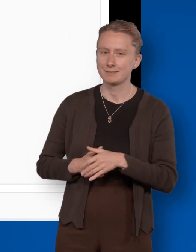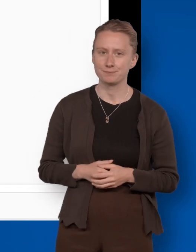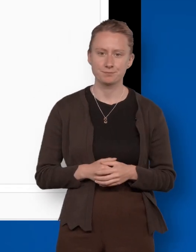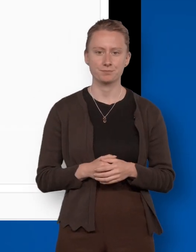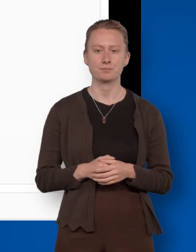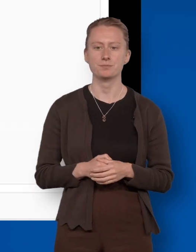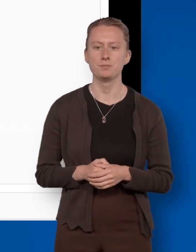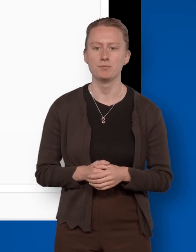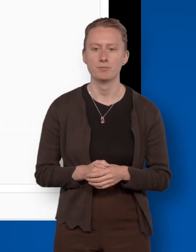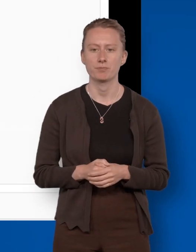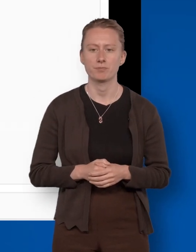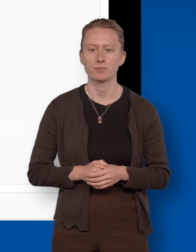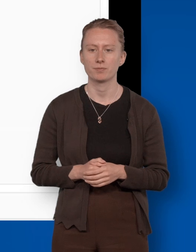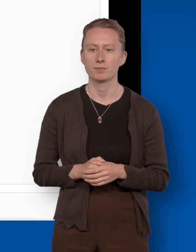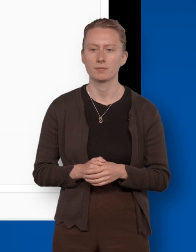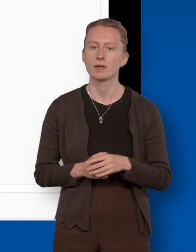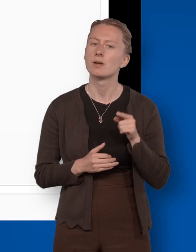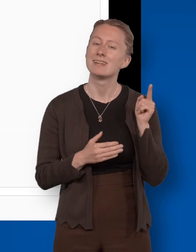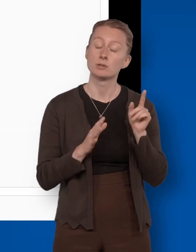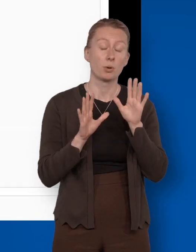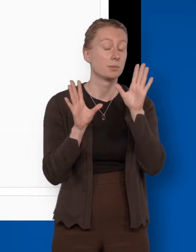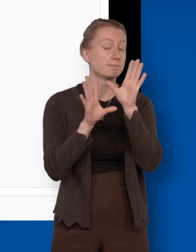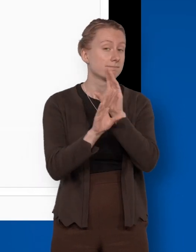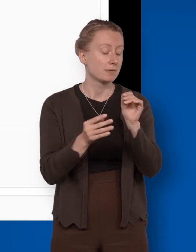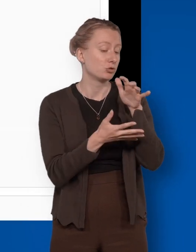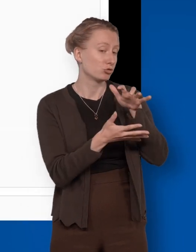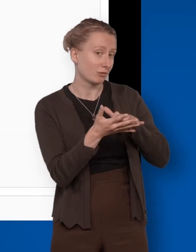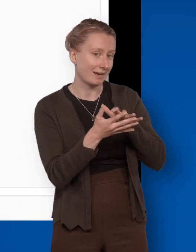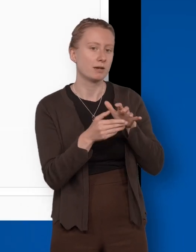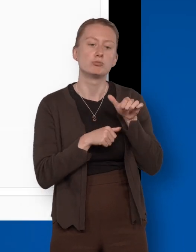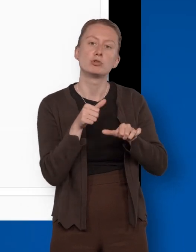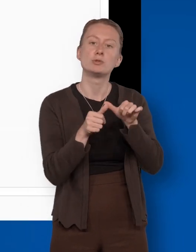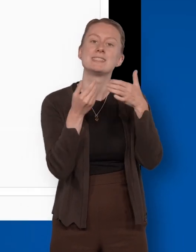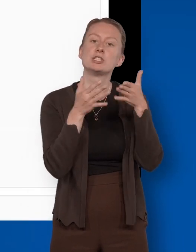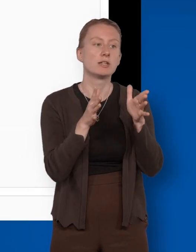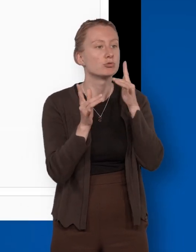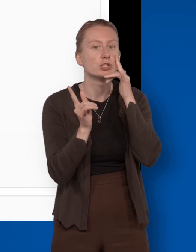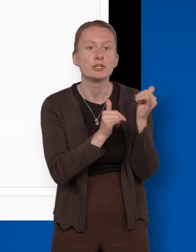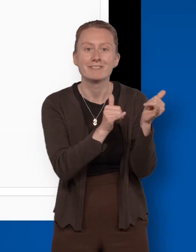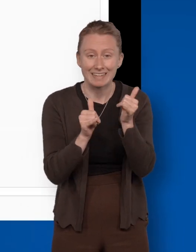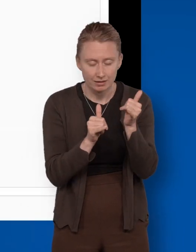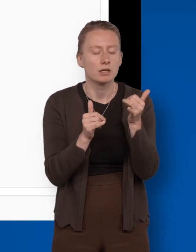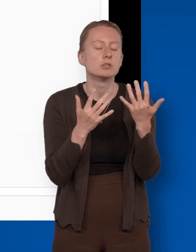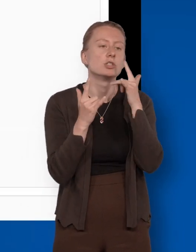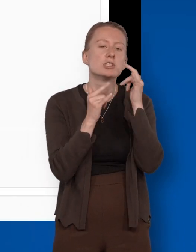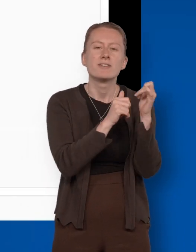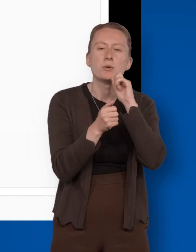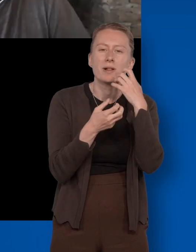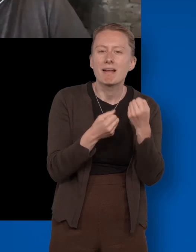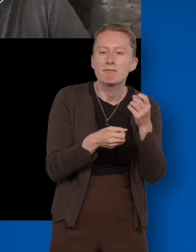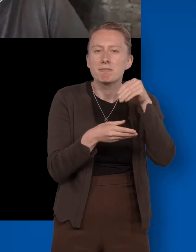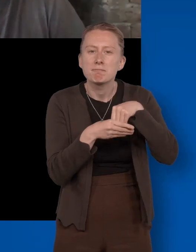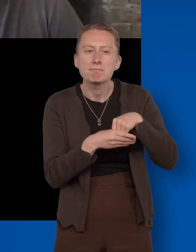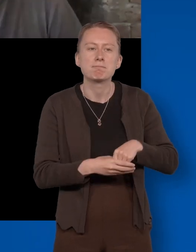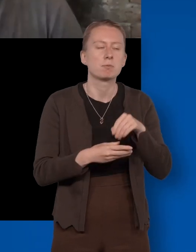as like a thing that Scribe processes general surveys. A general survey will have, they'll